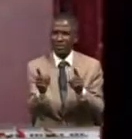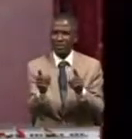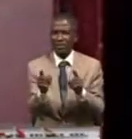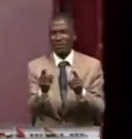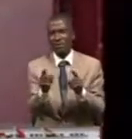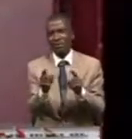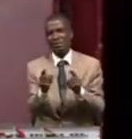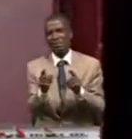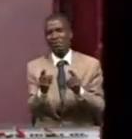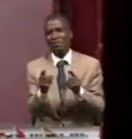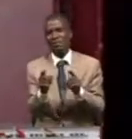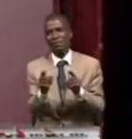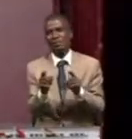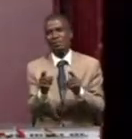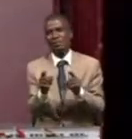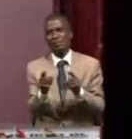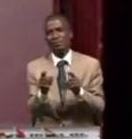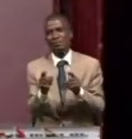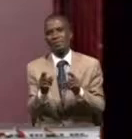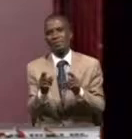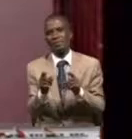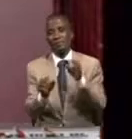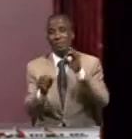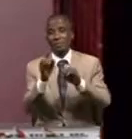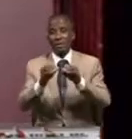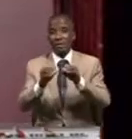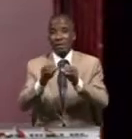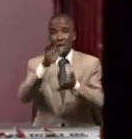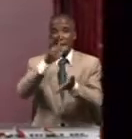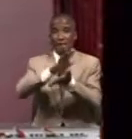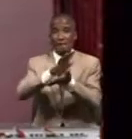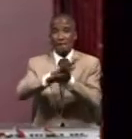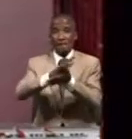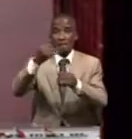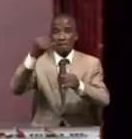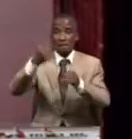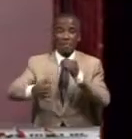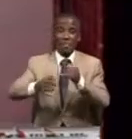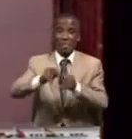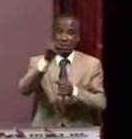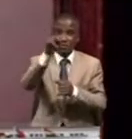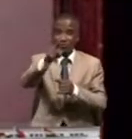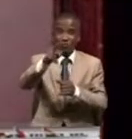the summary sheet that you signed